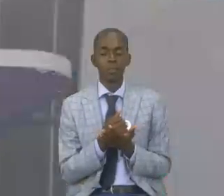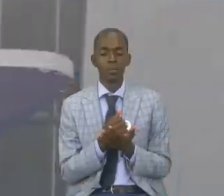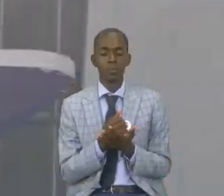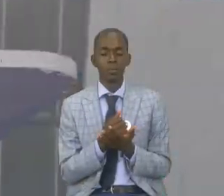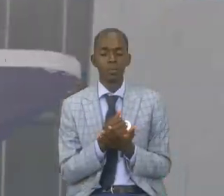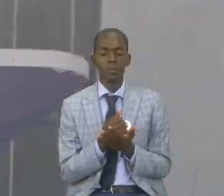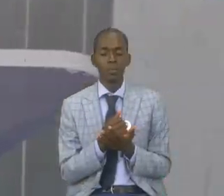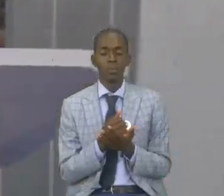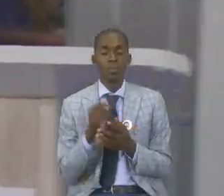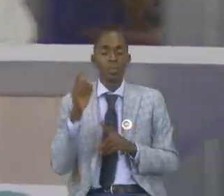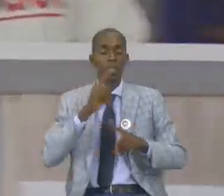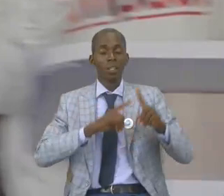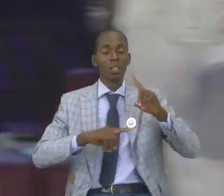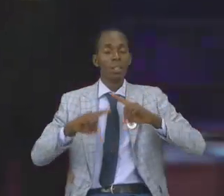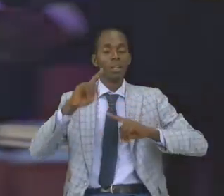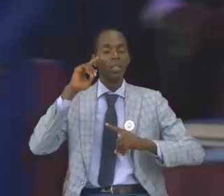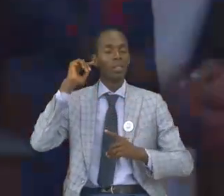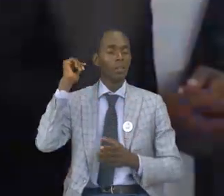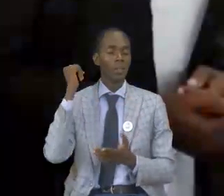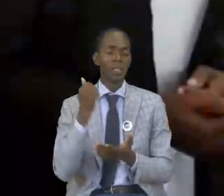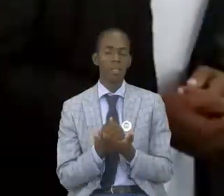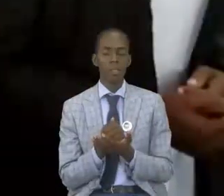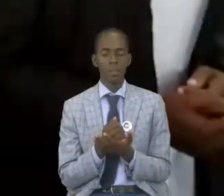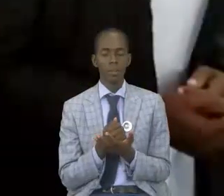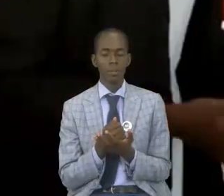Amen. A louder amen. Amen.